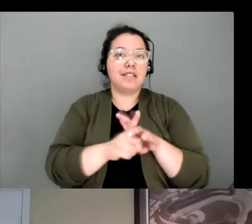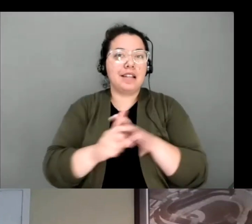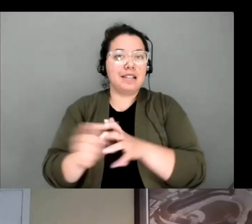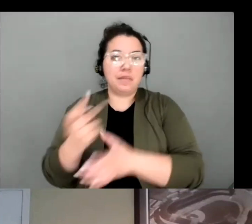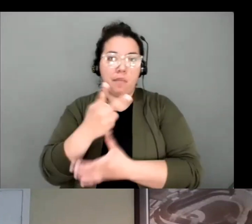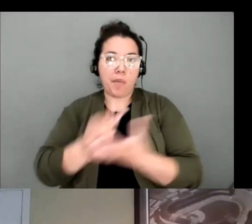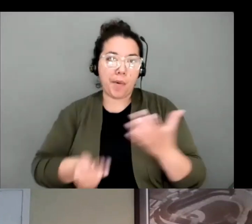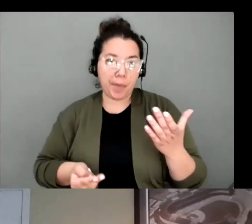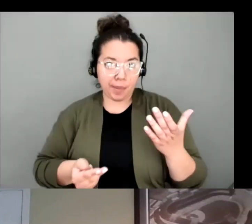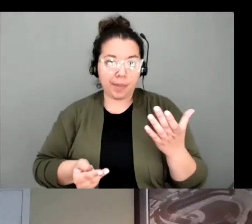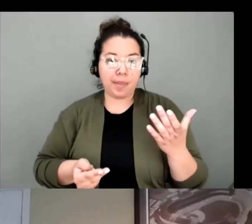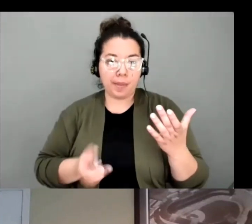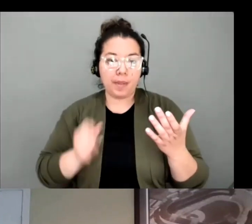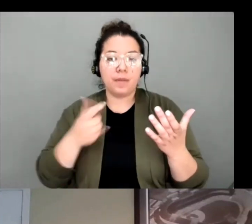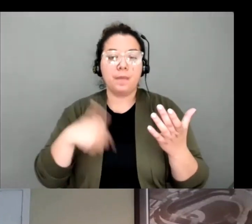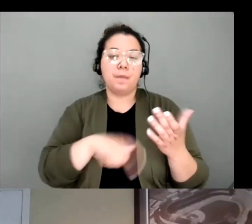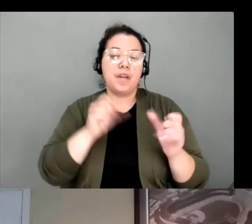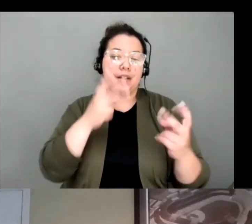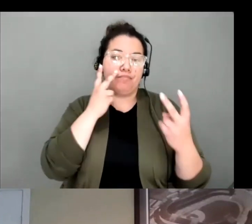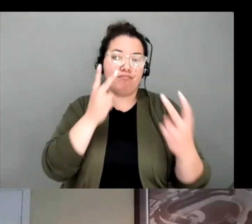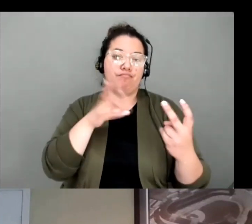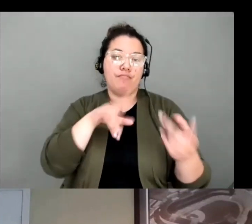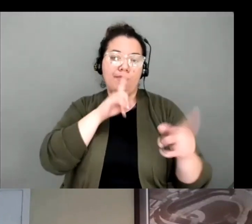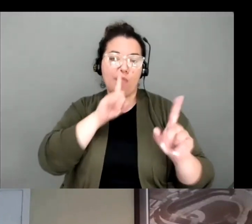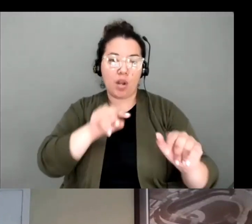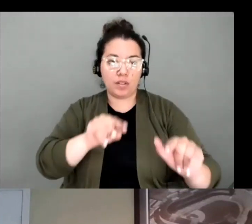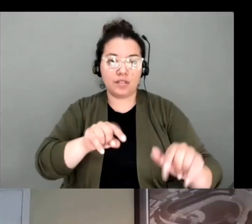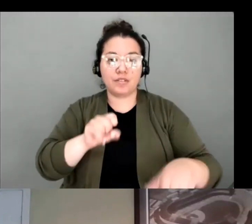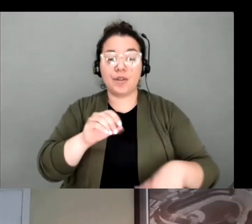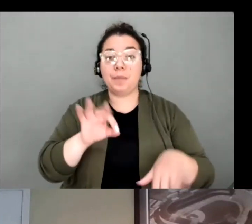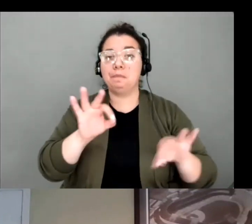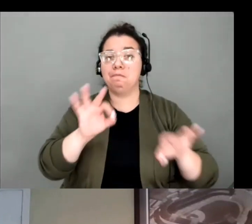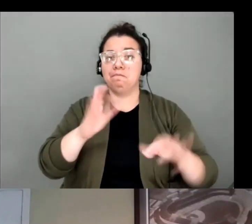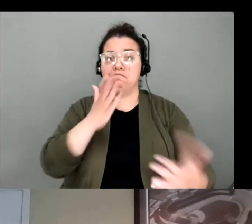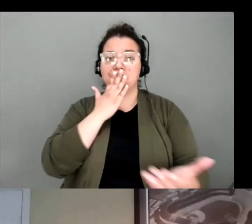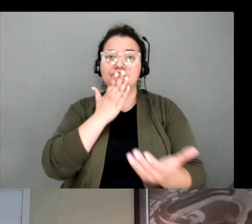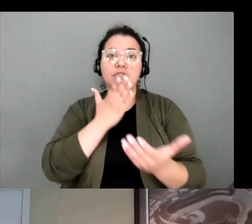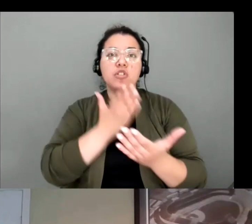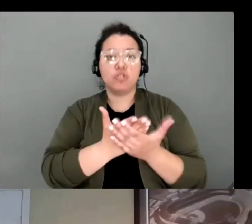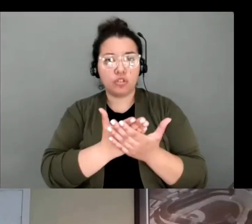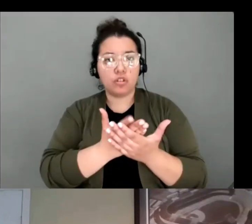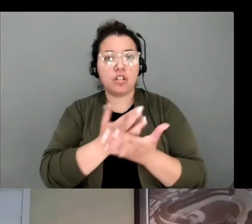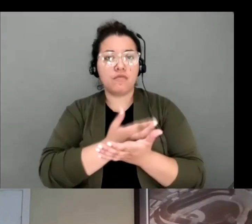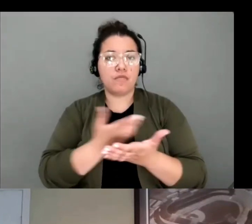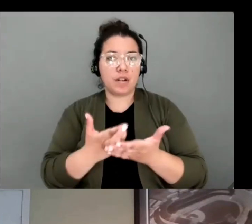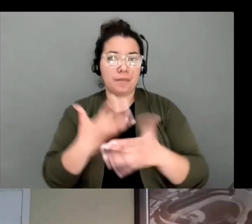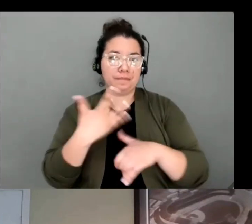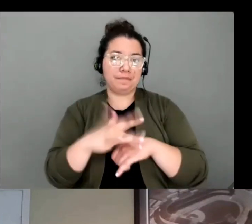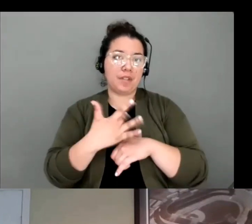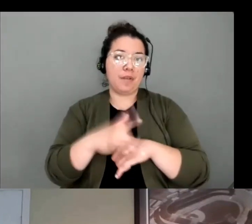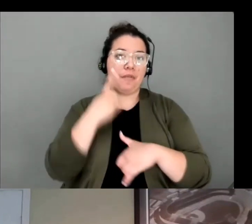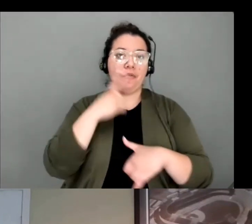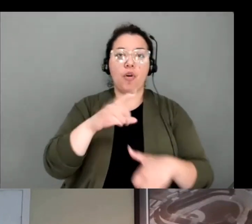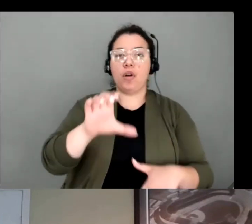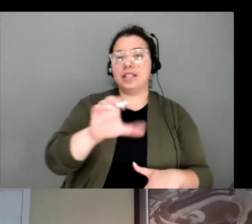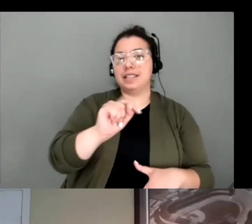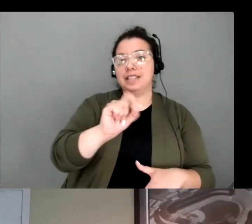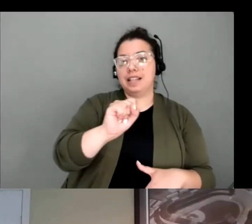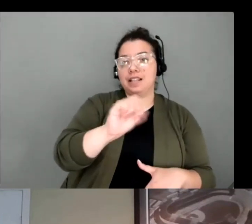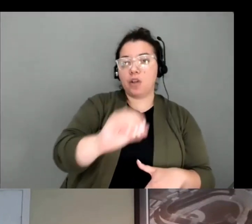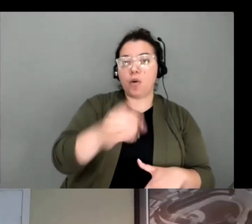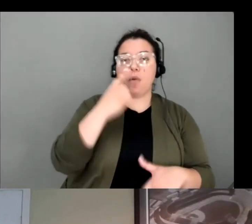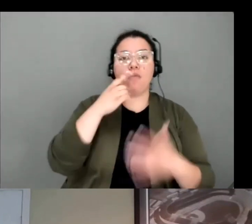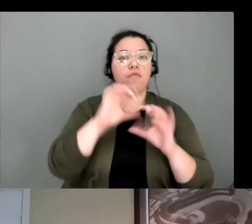setting, so we know we can all see what you're writing. So a lot of good resources in our program for CTSOs, for class, and